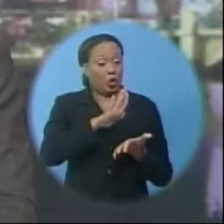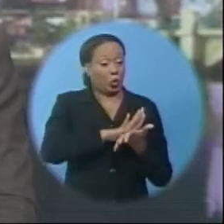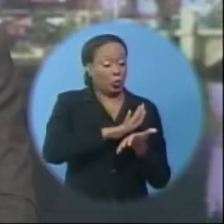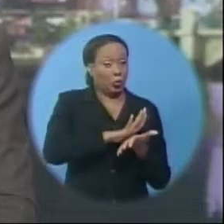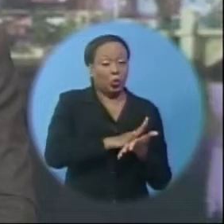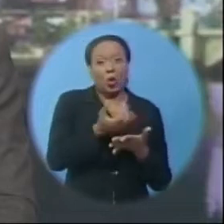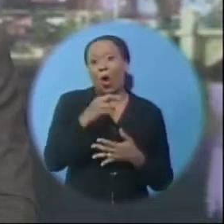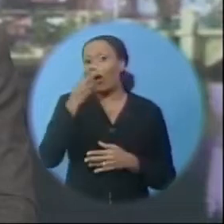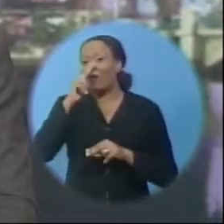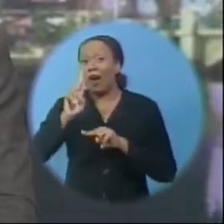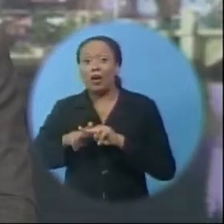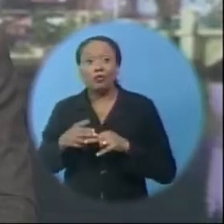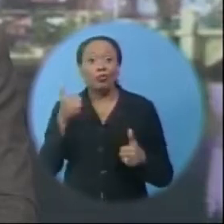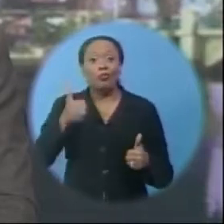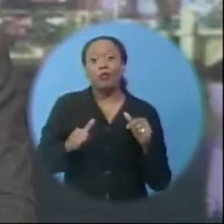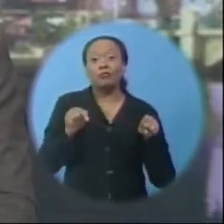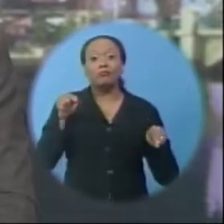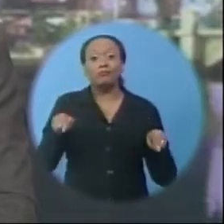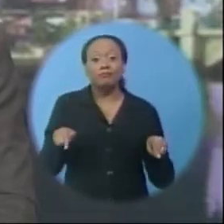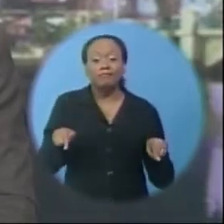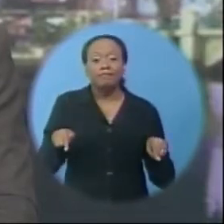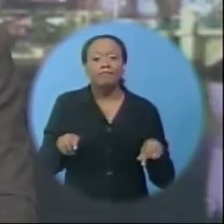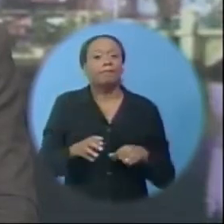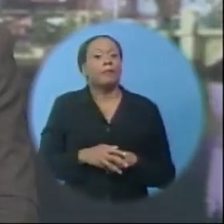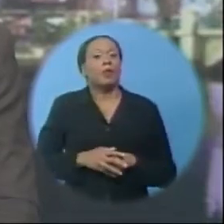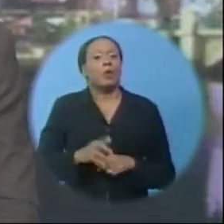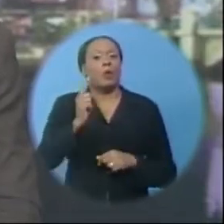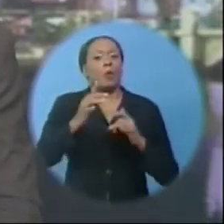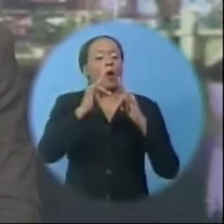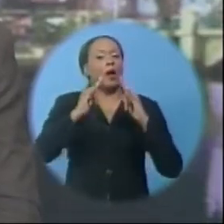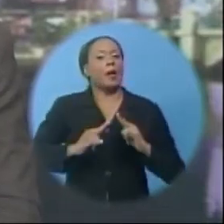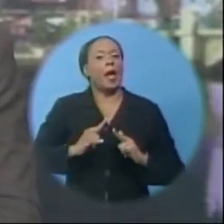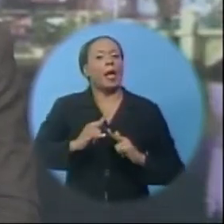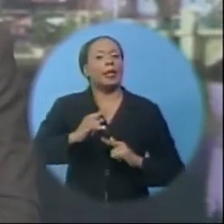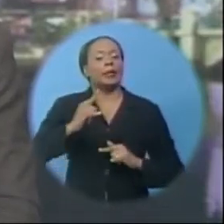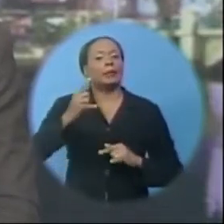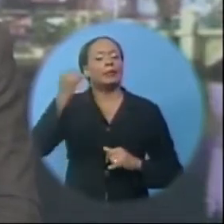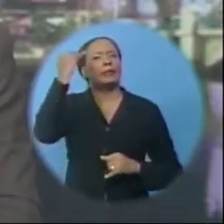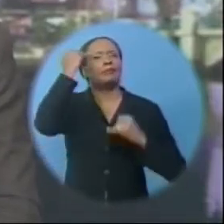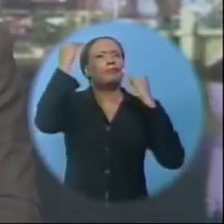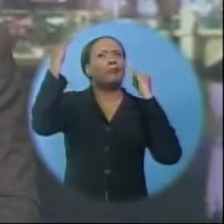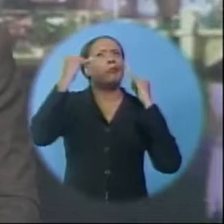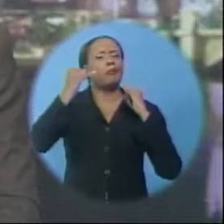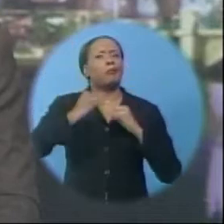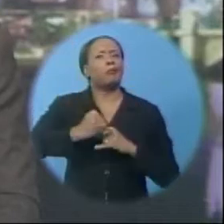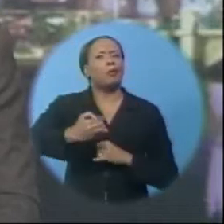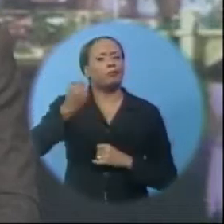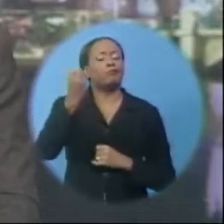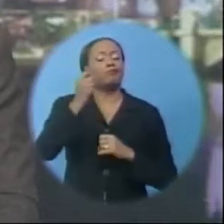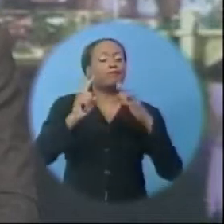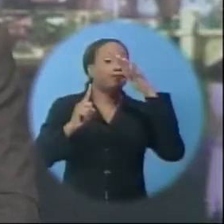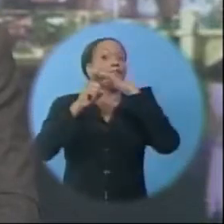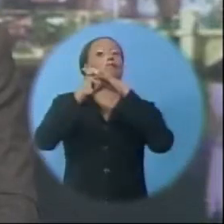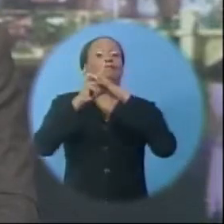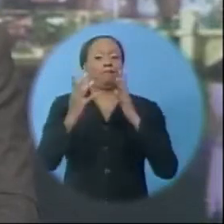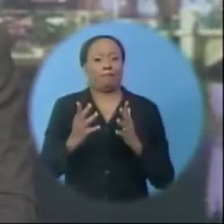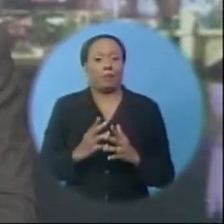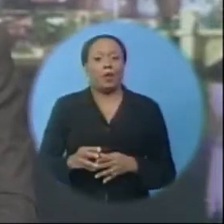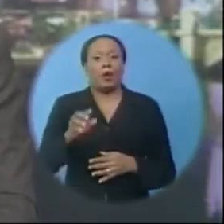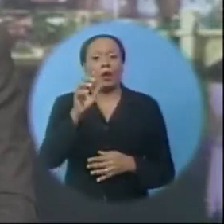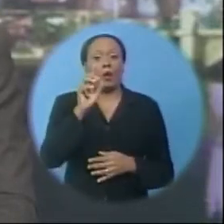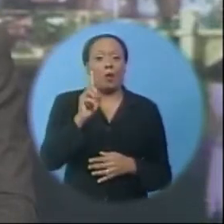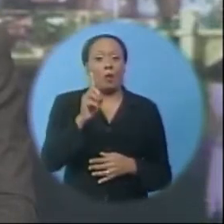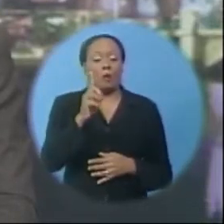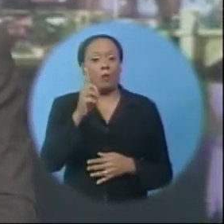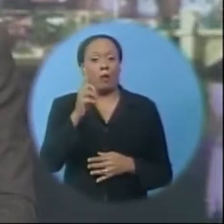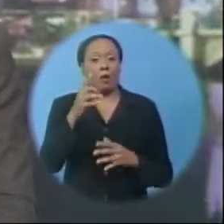hosts of the Edu Fun Summer Camp came up with a solution, integrating both academics and fun. Coordinator Kelly Arthur says